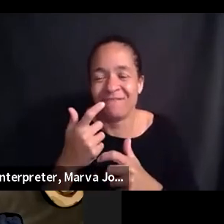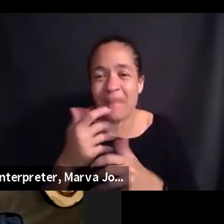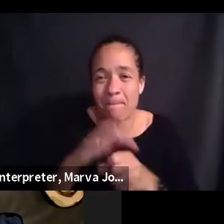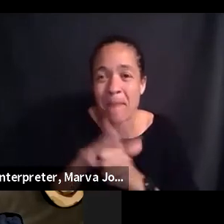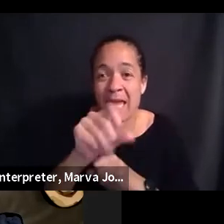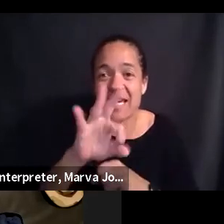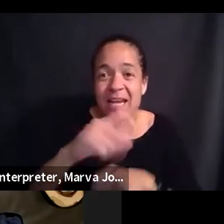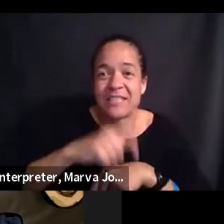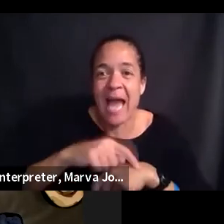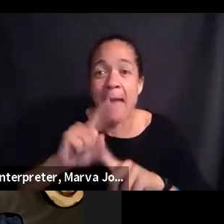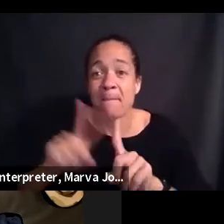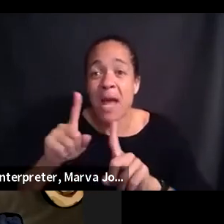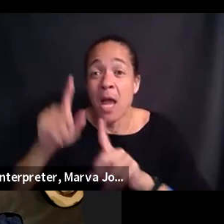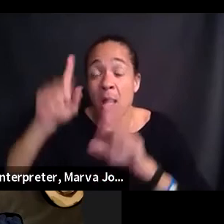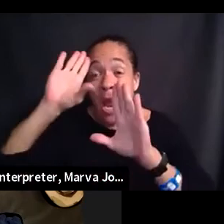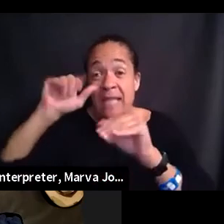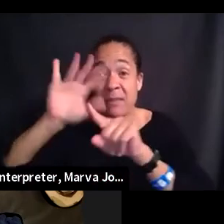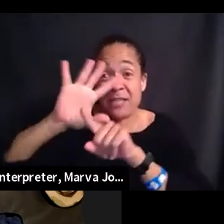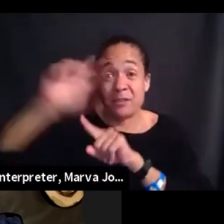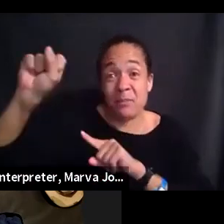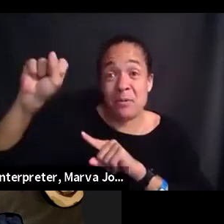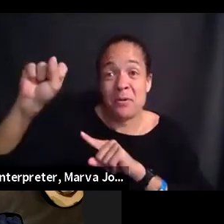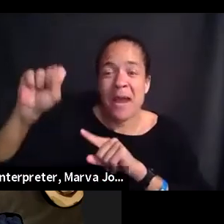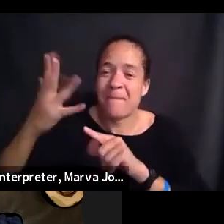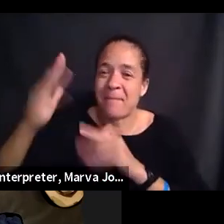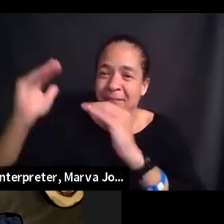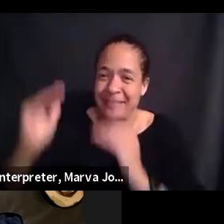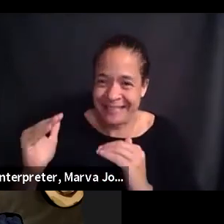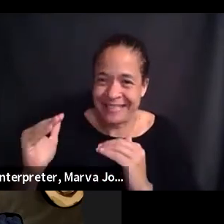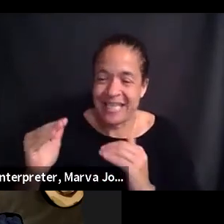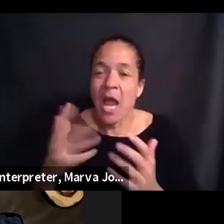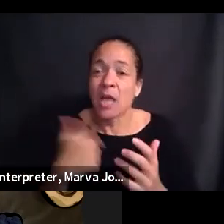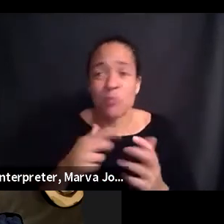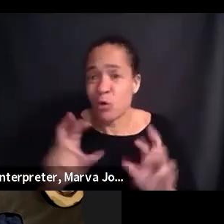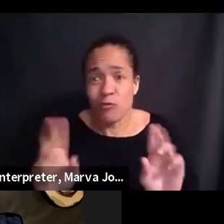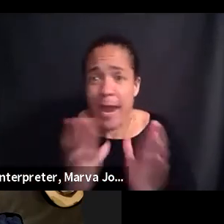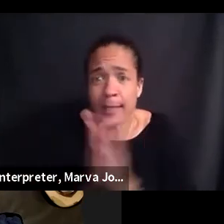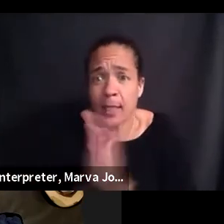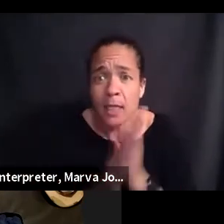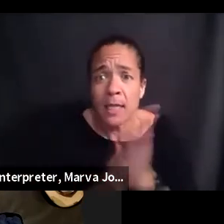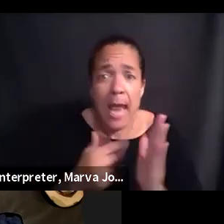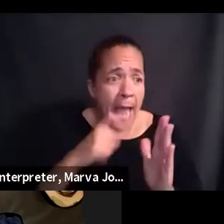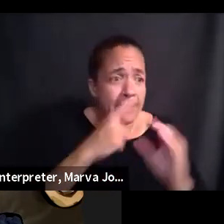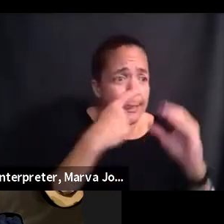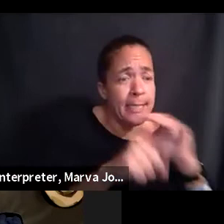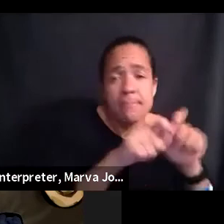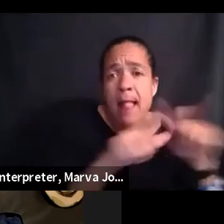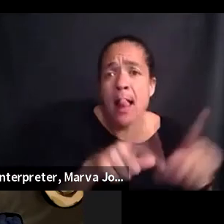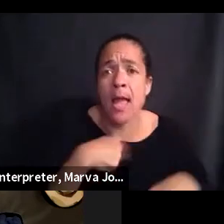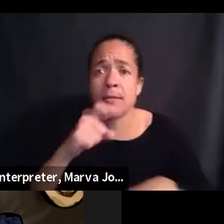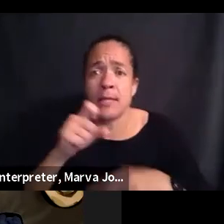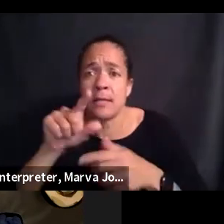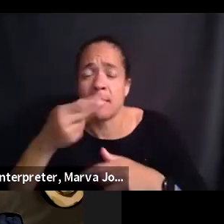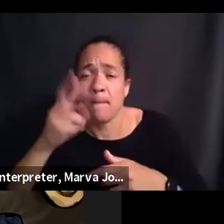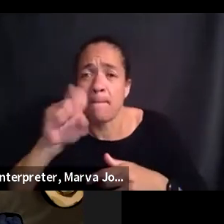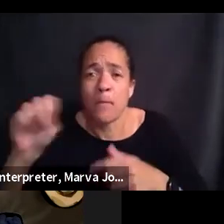we're ready to move as communications professionals. Let me write this press release. Let me write this email. Let me update this on, you know, this text